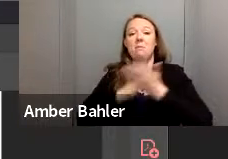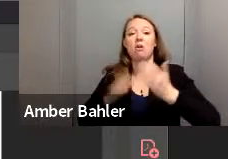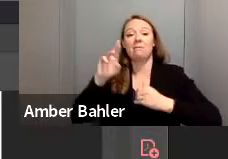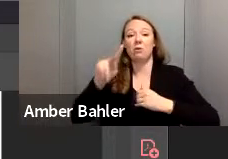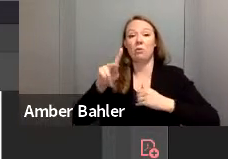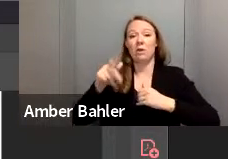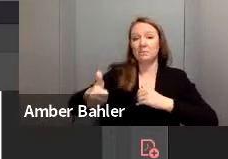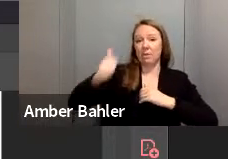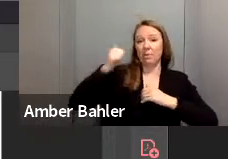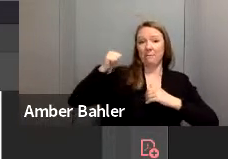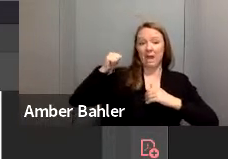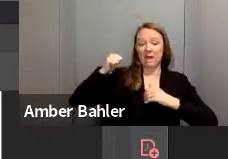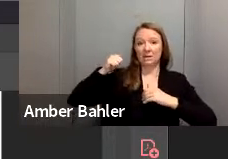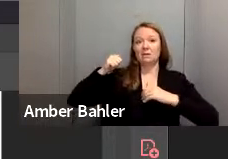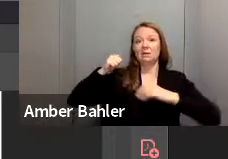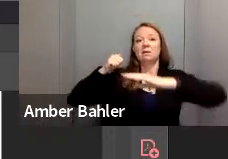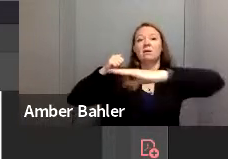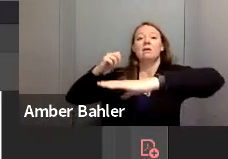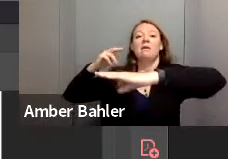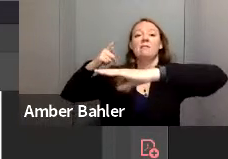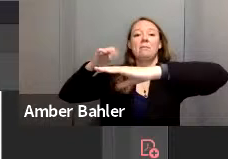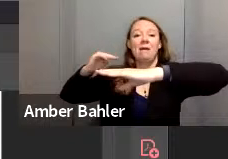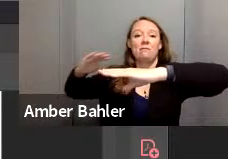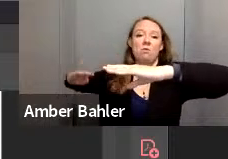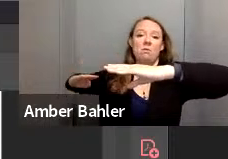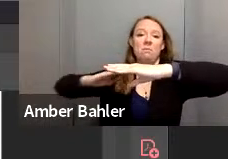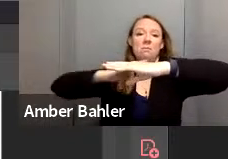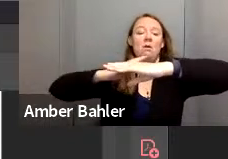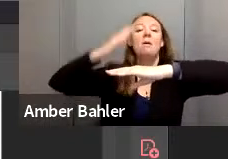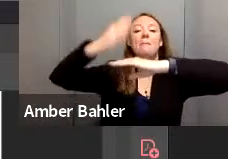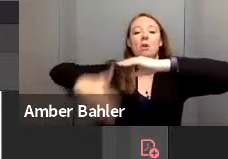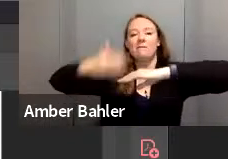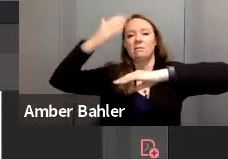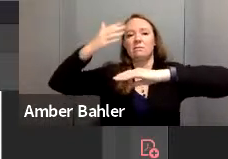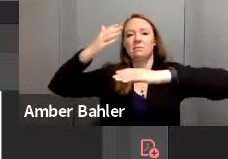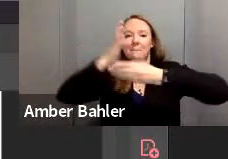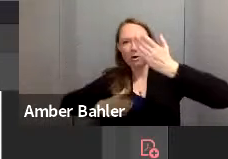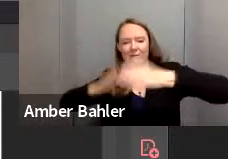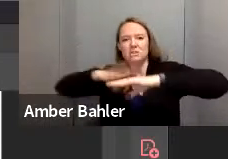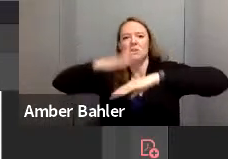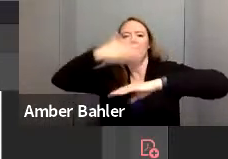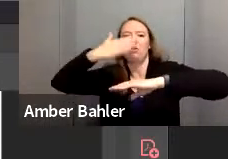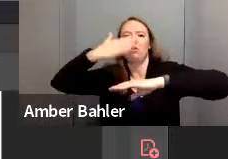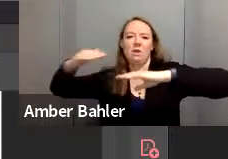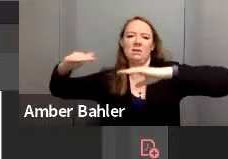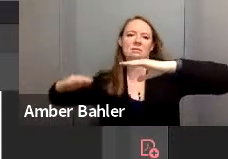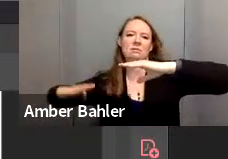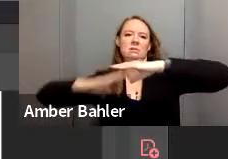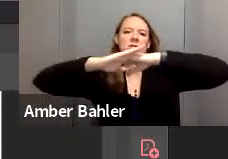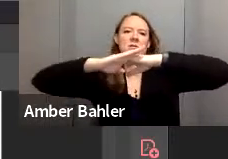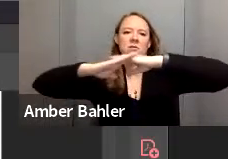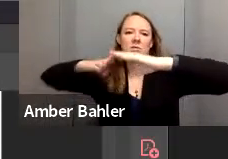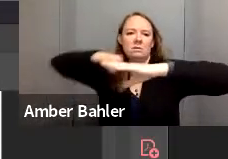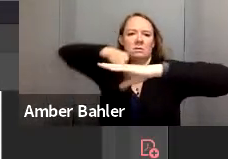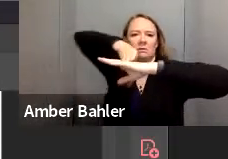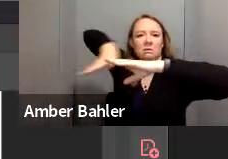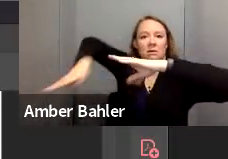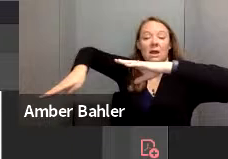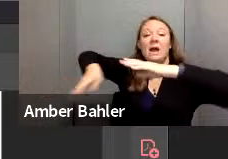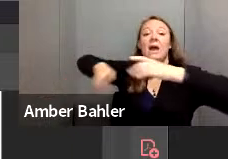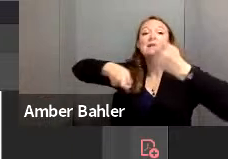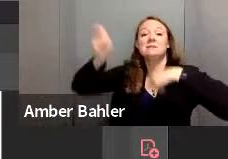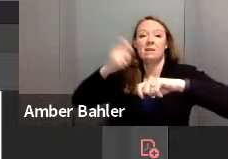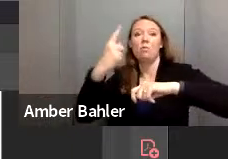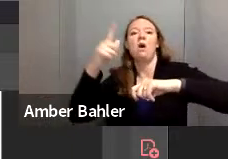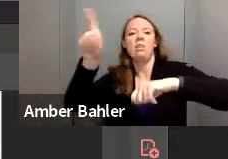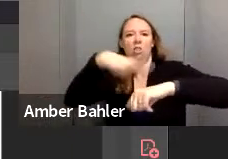rear of the platform and a portion is on the front of the platform, rather than having a single extremely long